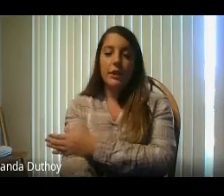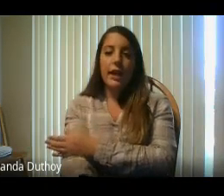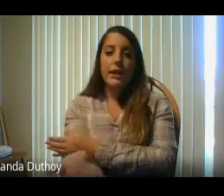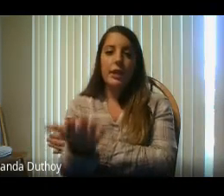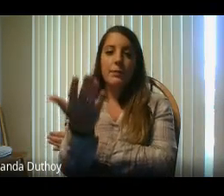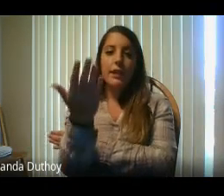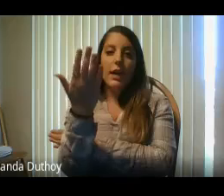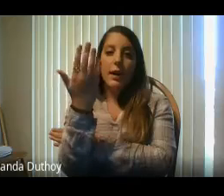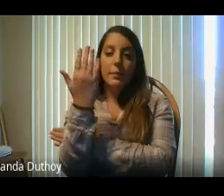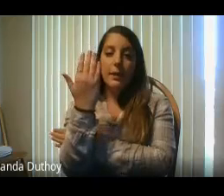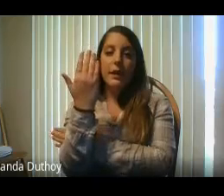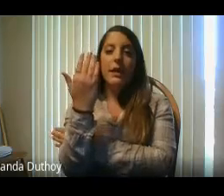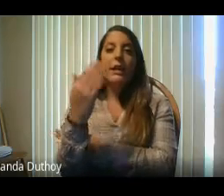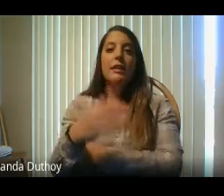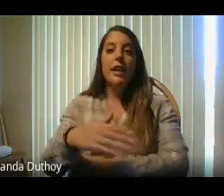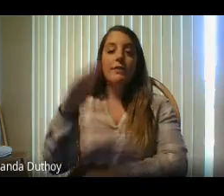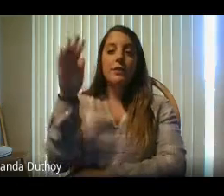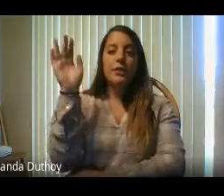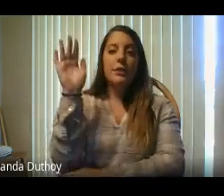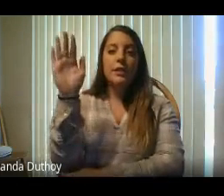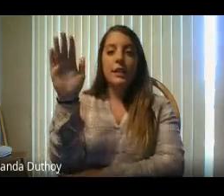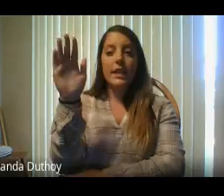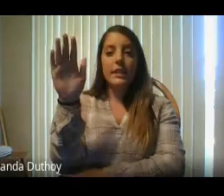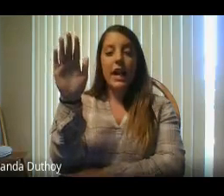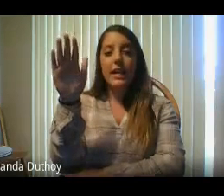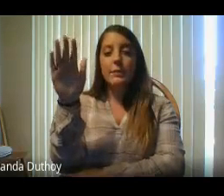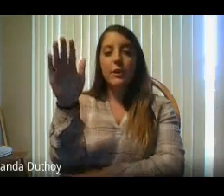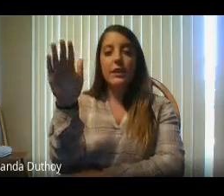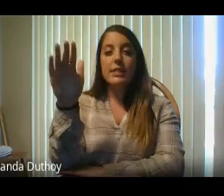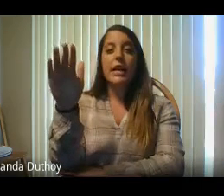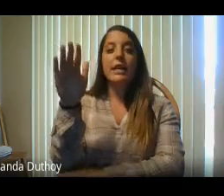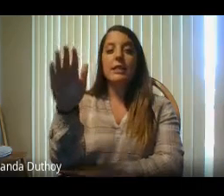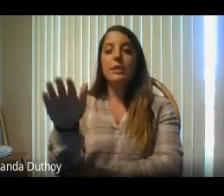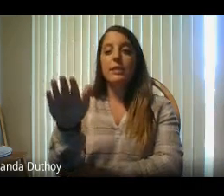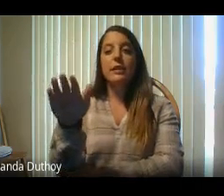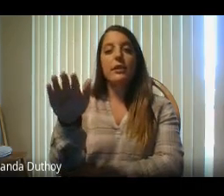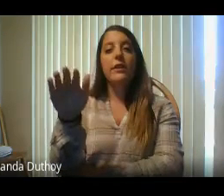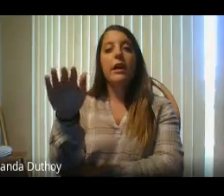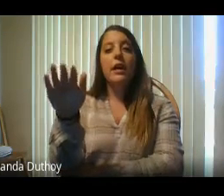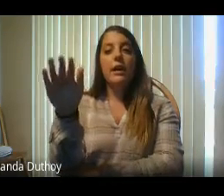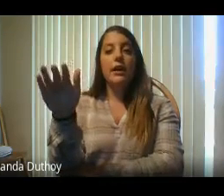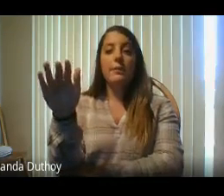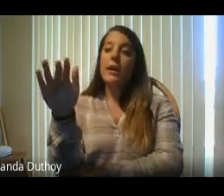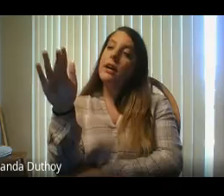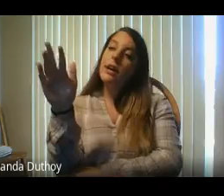So your hand comes up. In the afternoon, the sun is at its highest point in the sky. So it's a